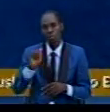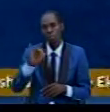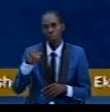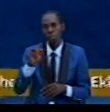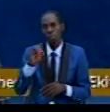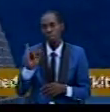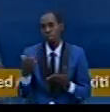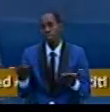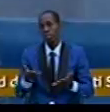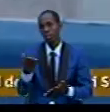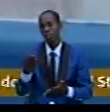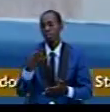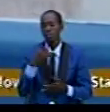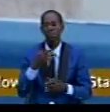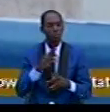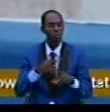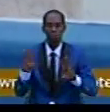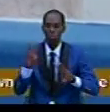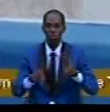I will not die.